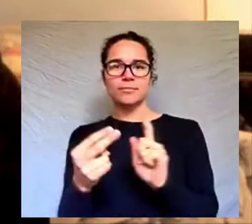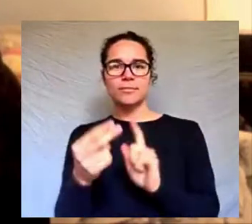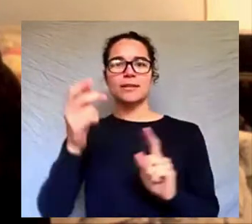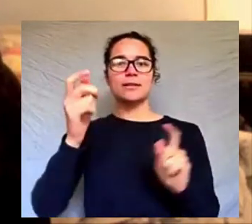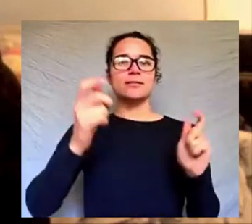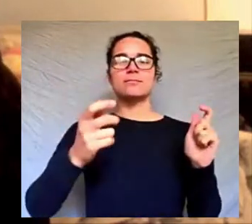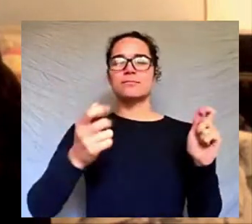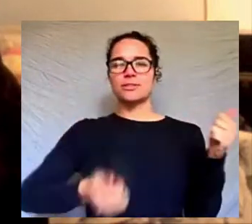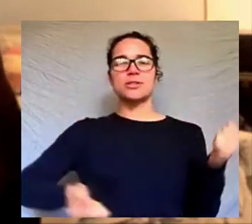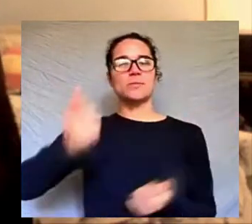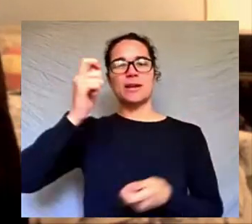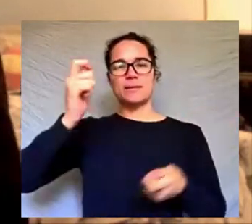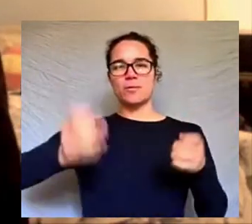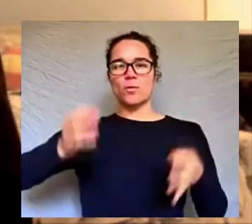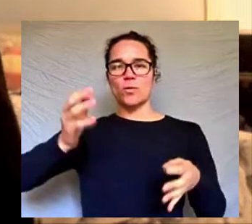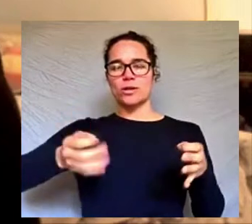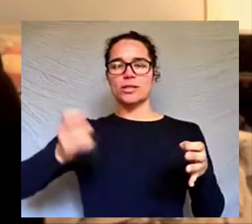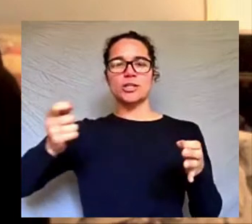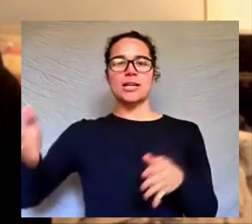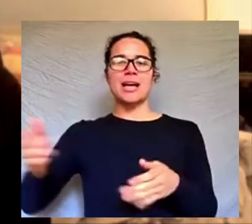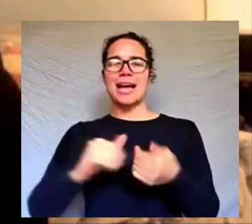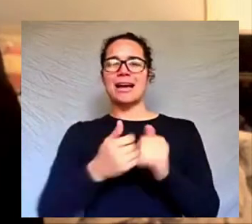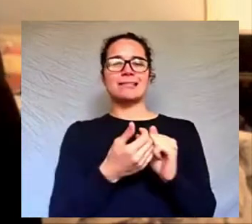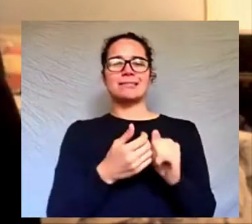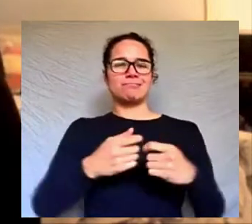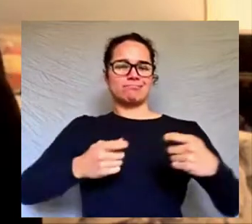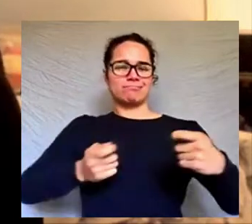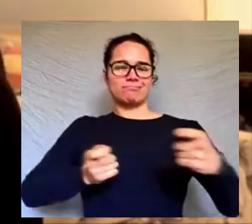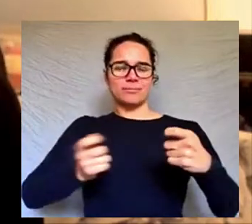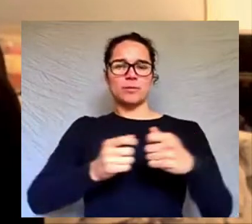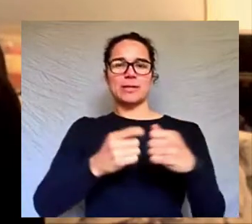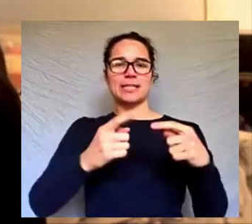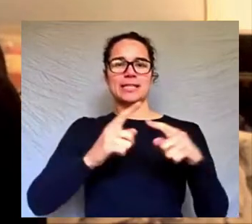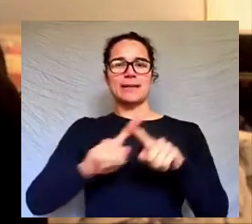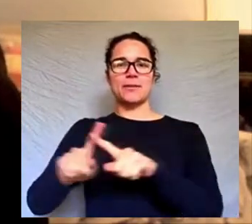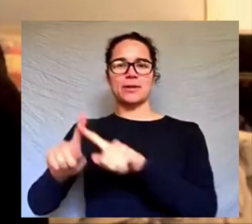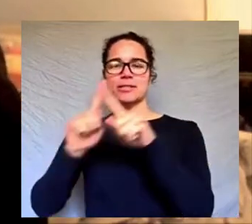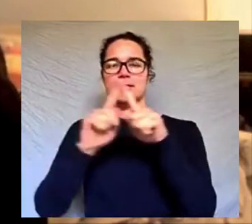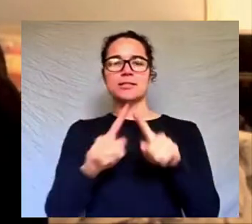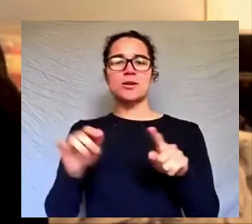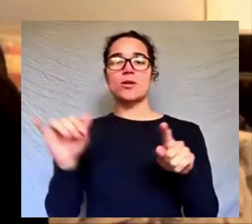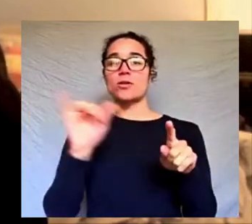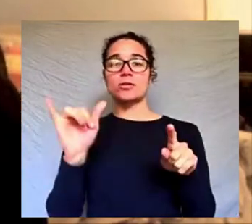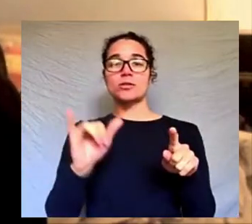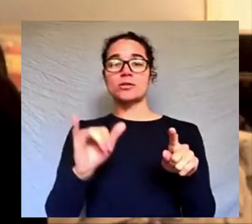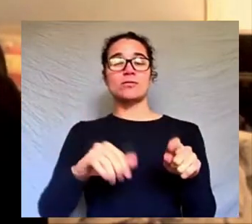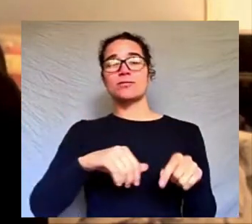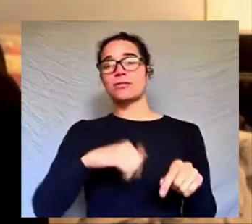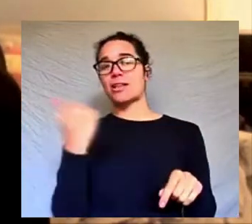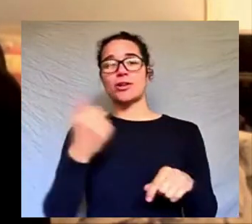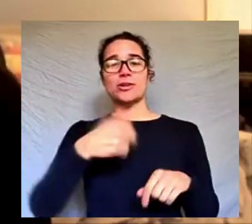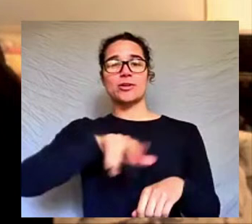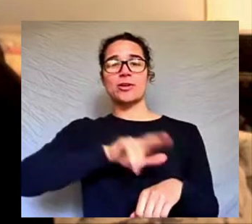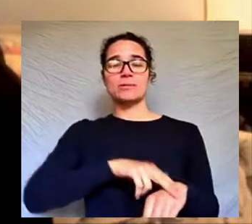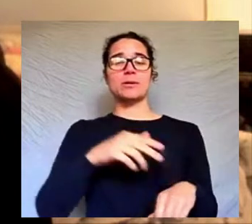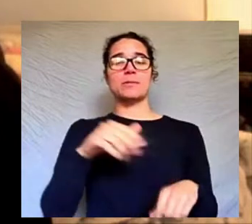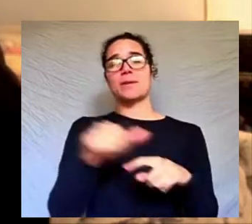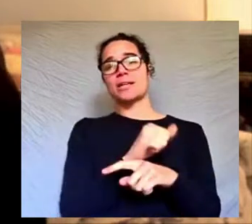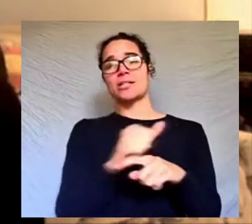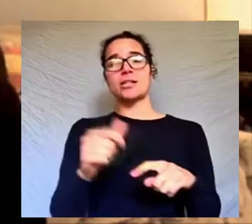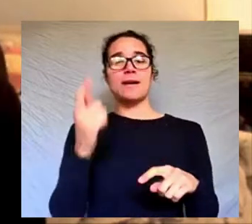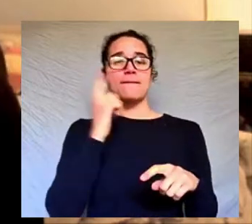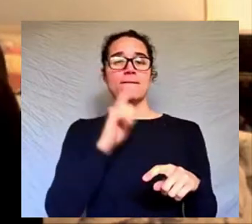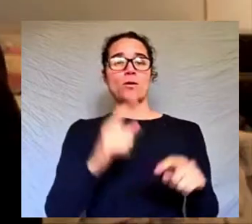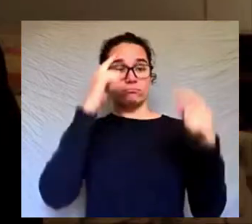navigate differences? Also, are there norms or practices that you follow to help navigate disagreements, whether in the majority